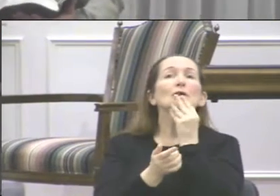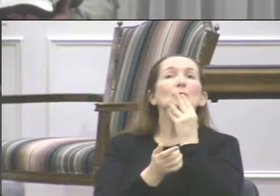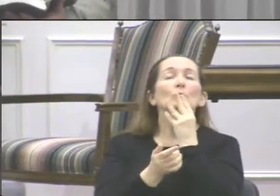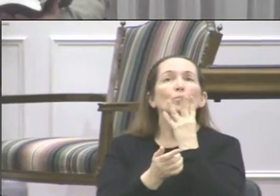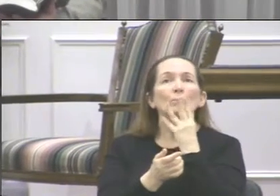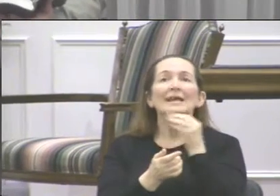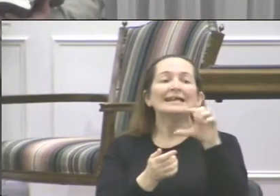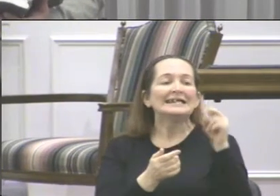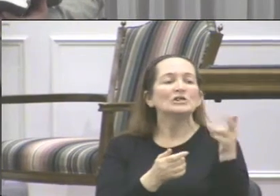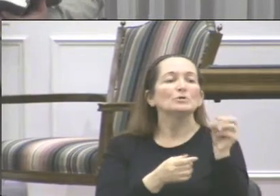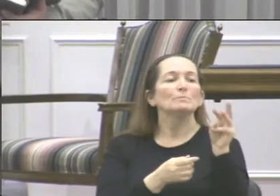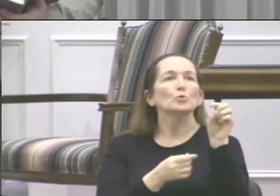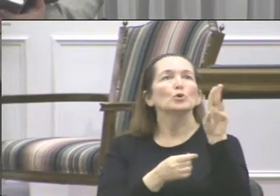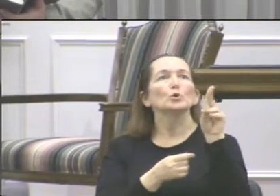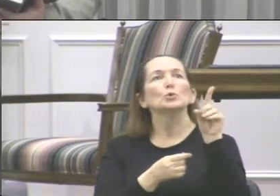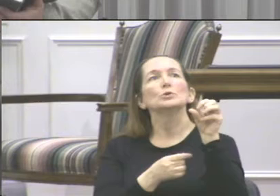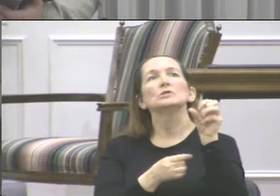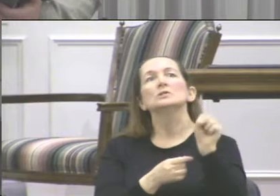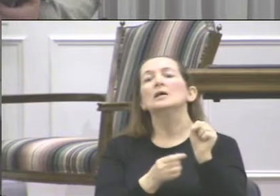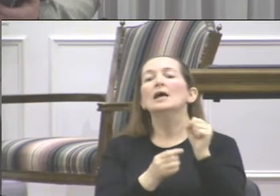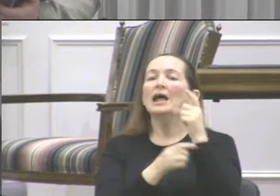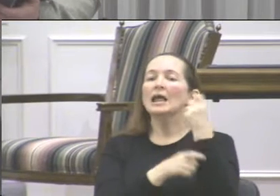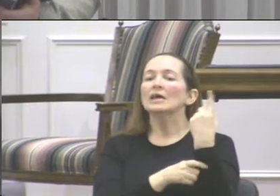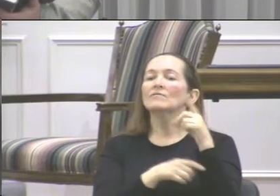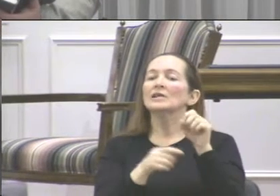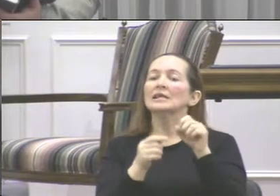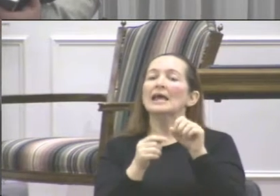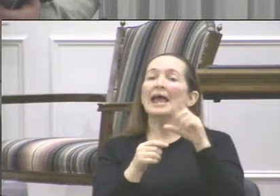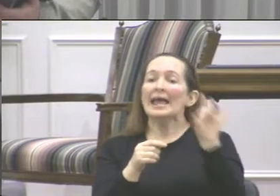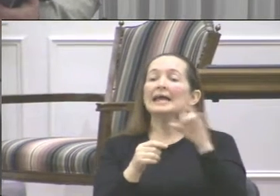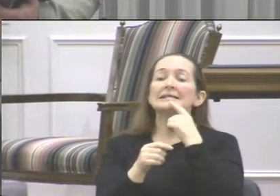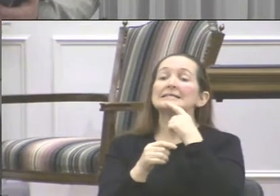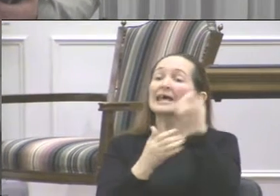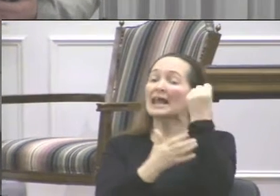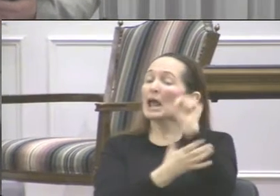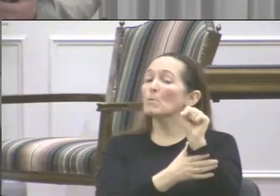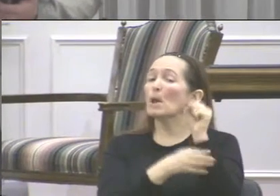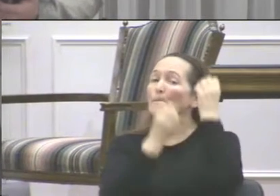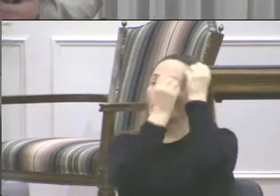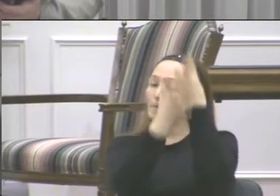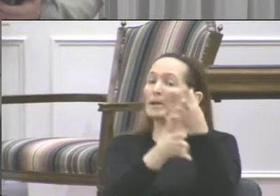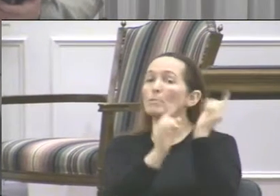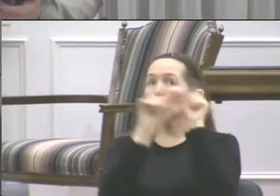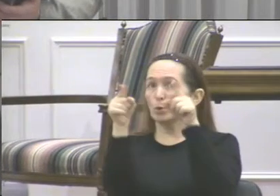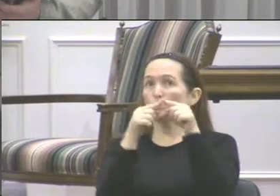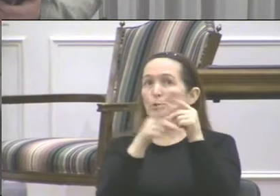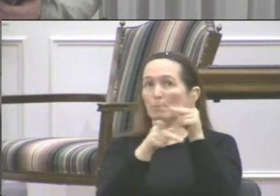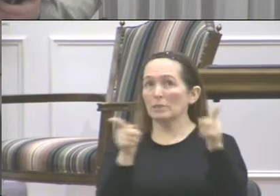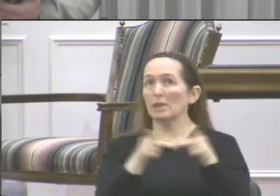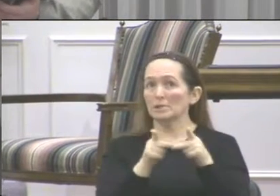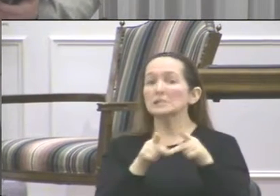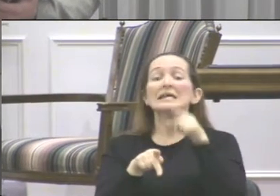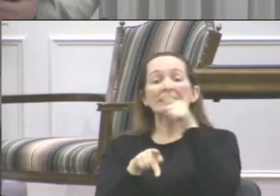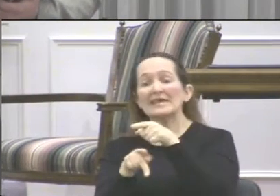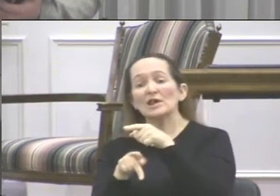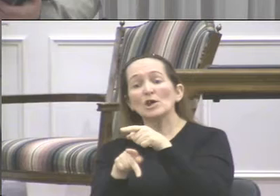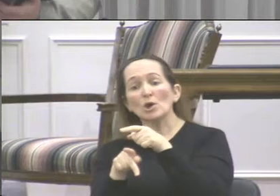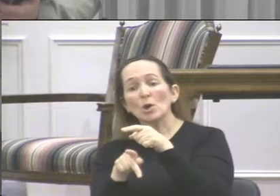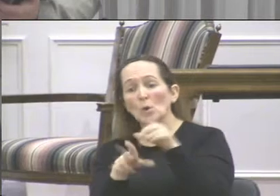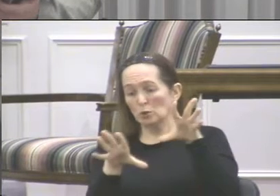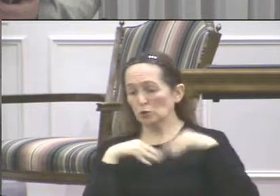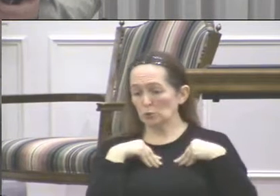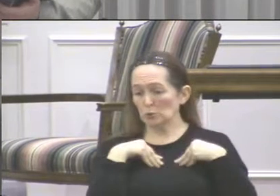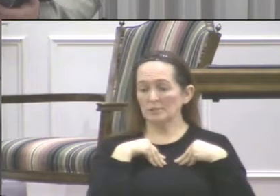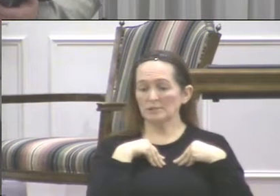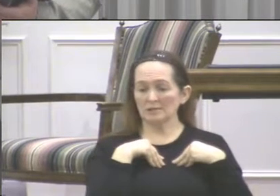11:8 tells us, by faith, Abraham, when he was called, obeyed by going out to a place which he was to